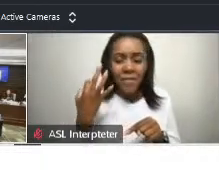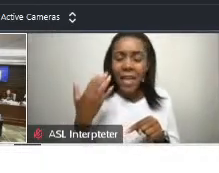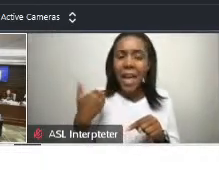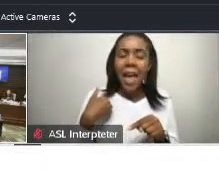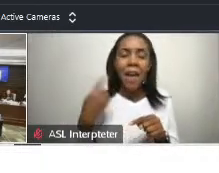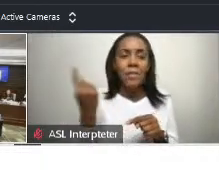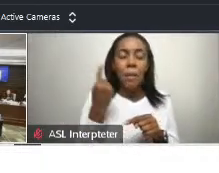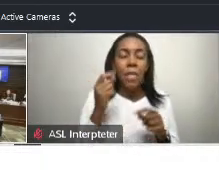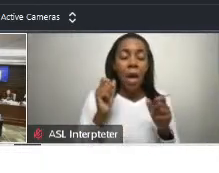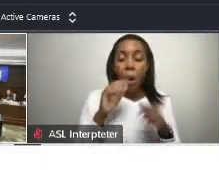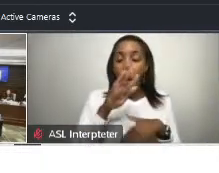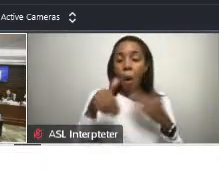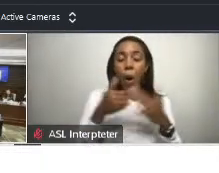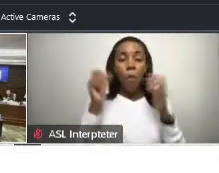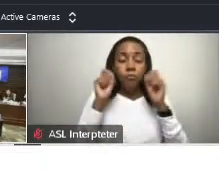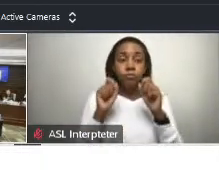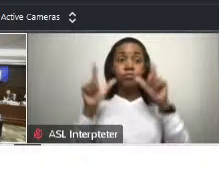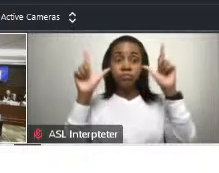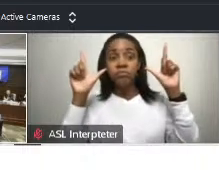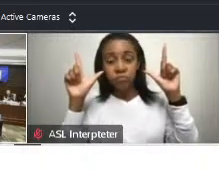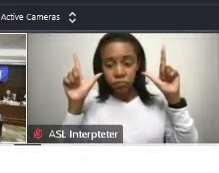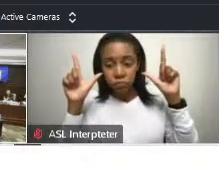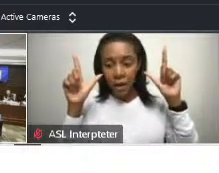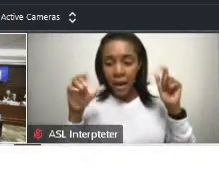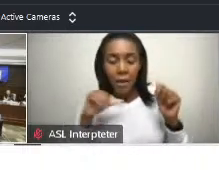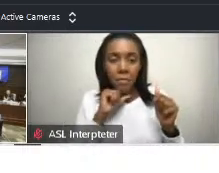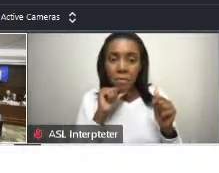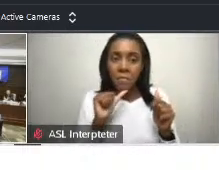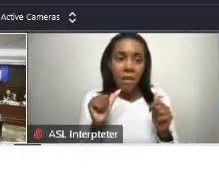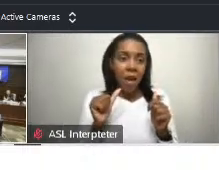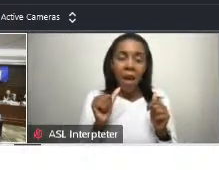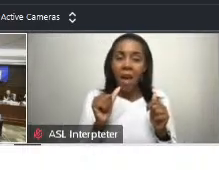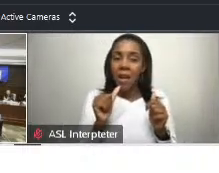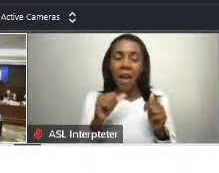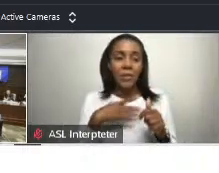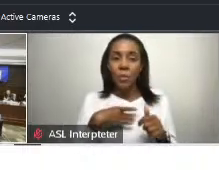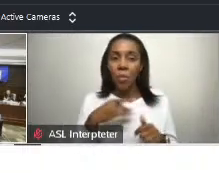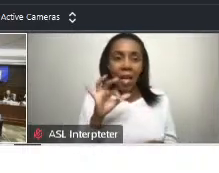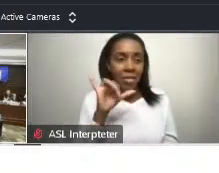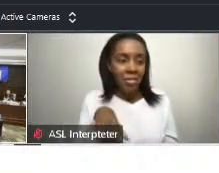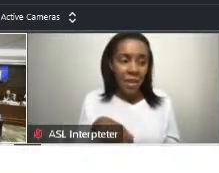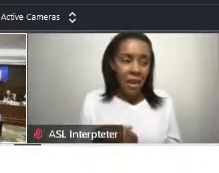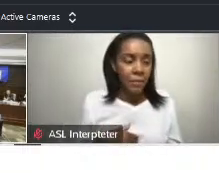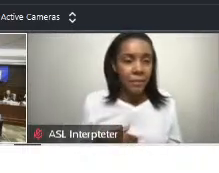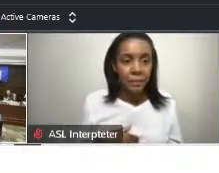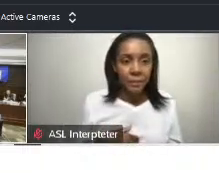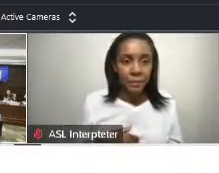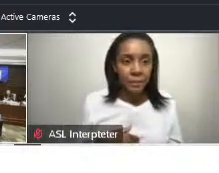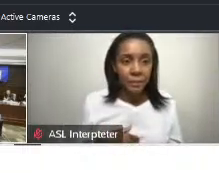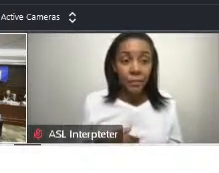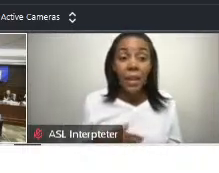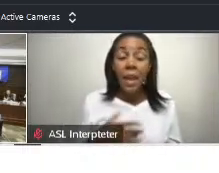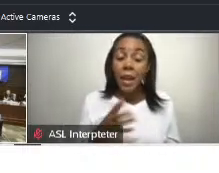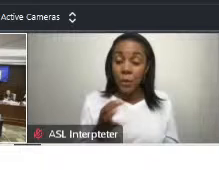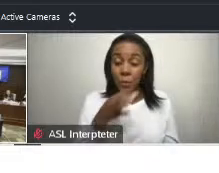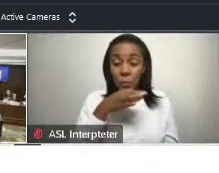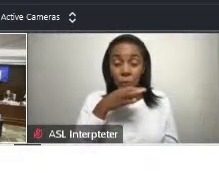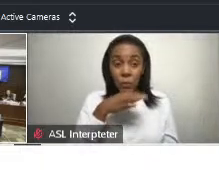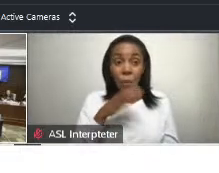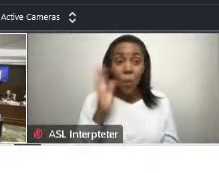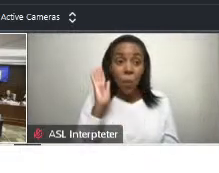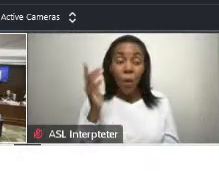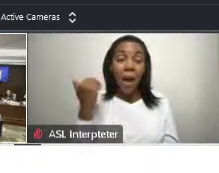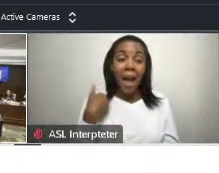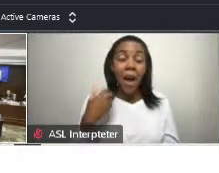us all up. I'm not into that. I'm getting ready to have an issue with Grayson